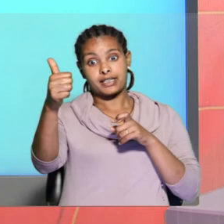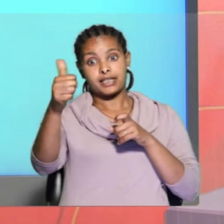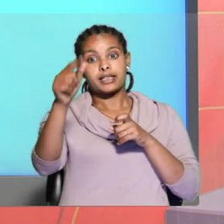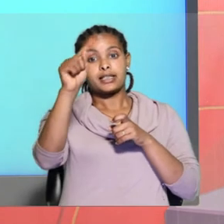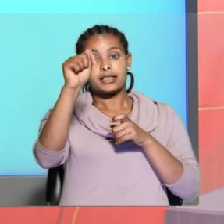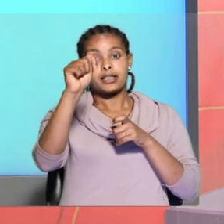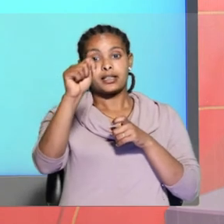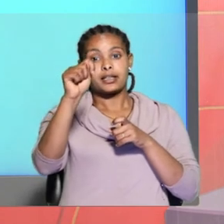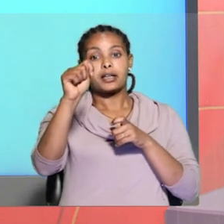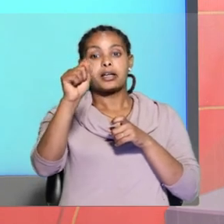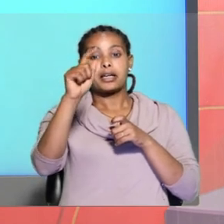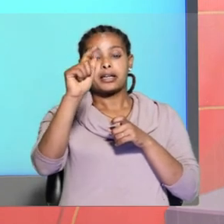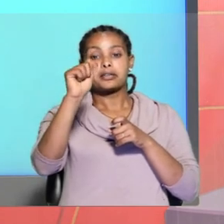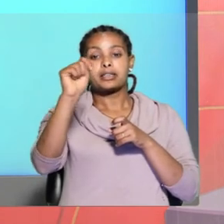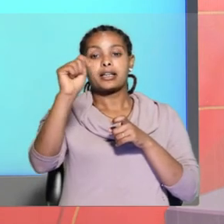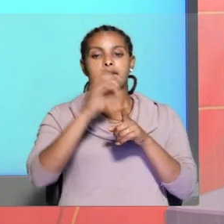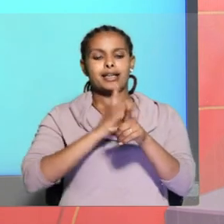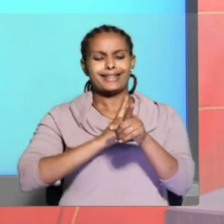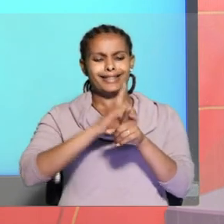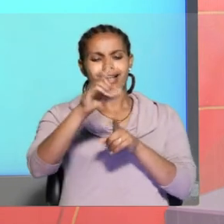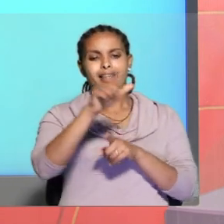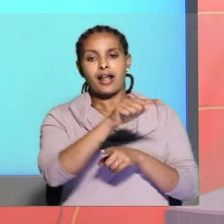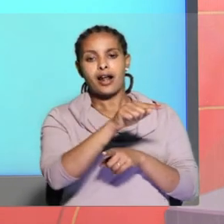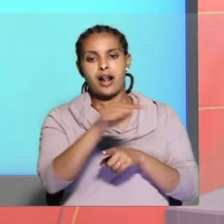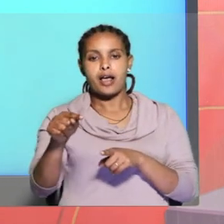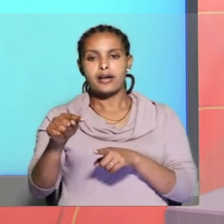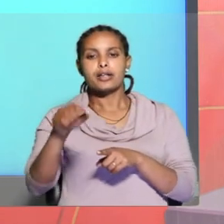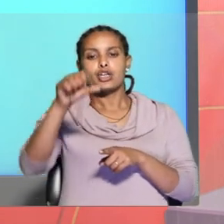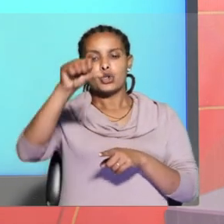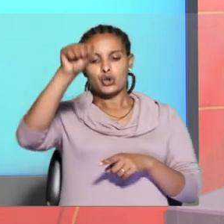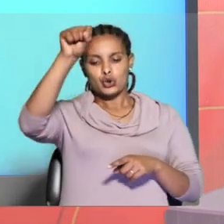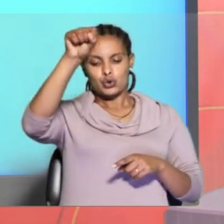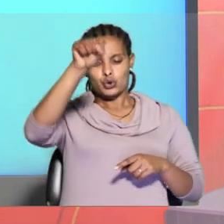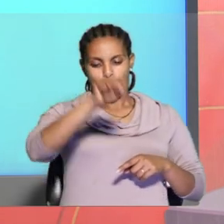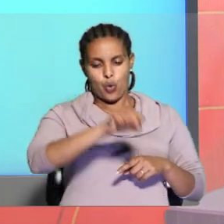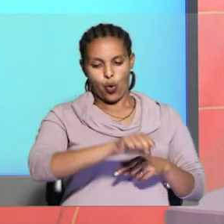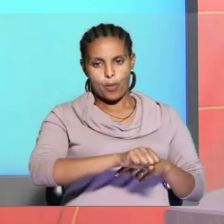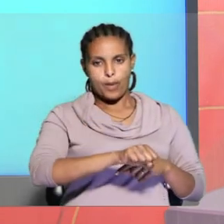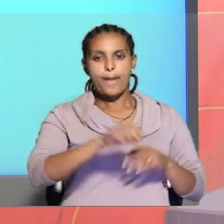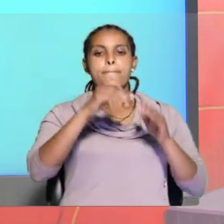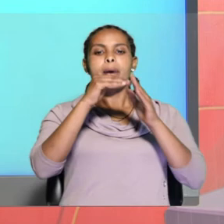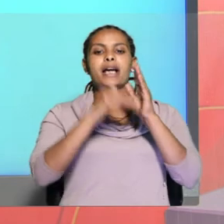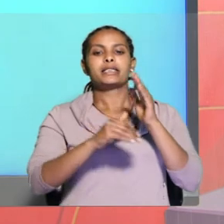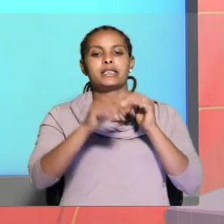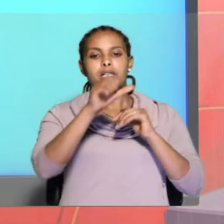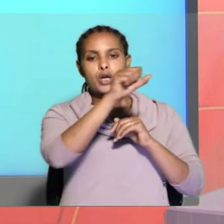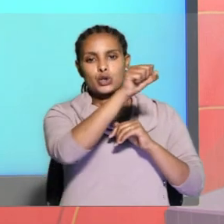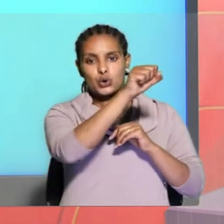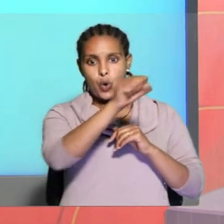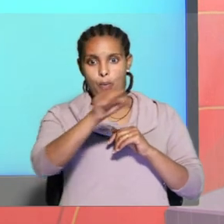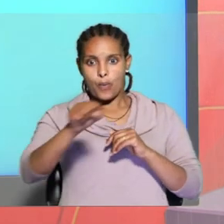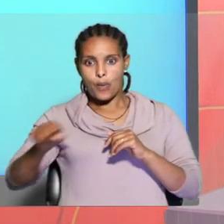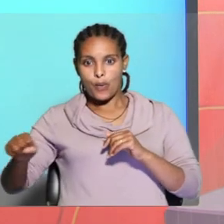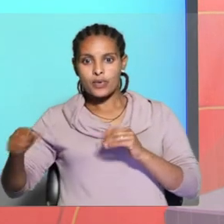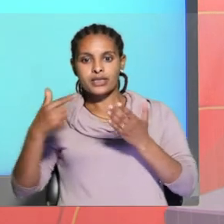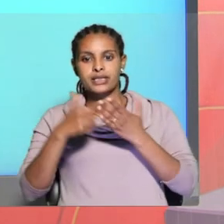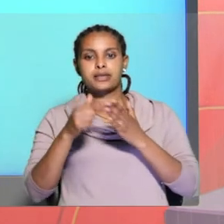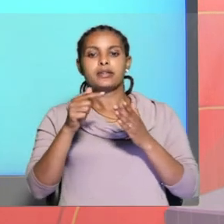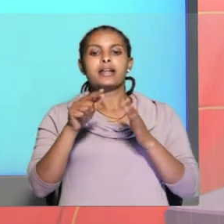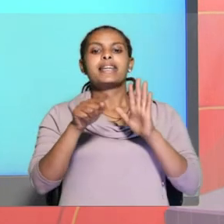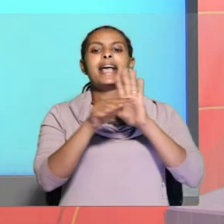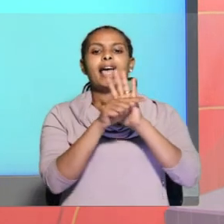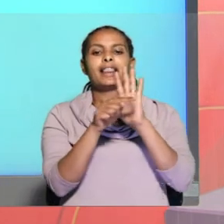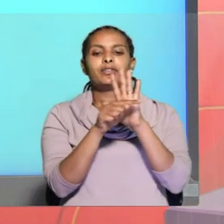t is a straight line with slope minus k slope of this line is